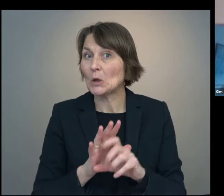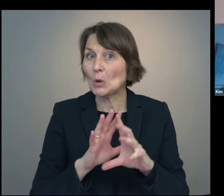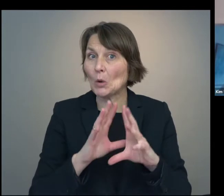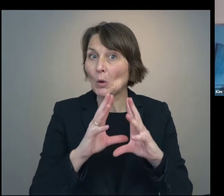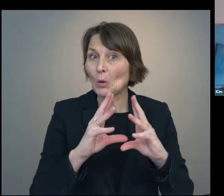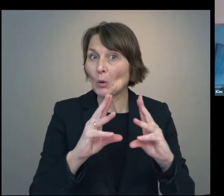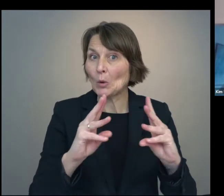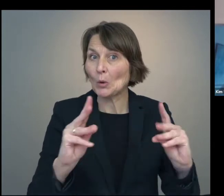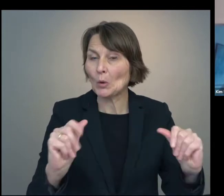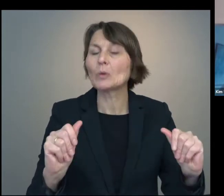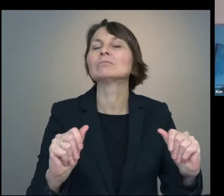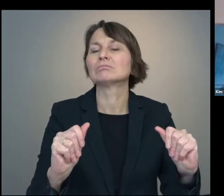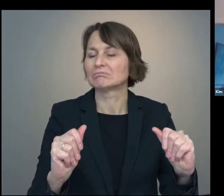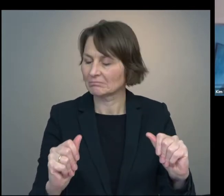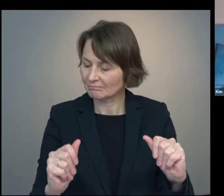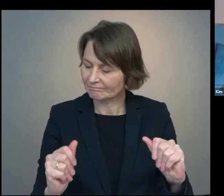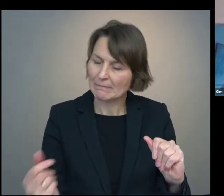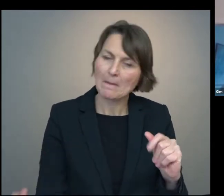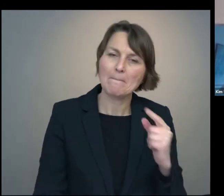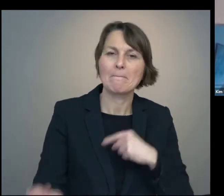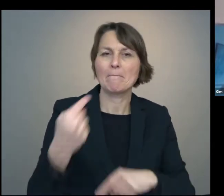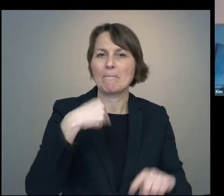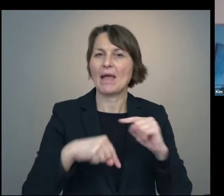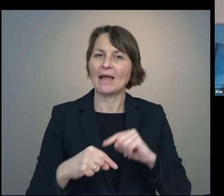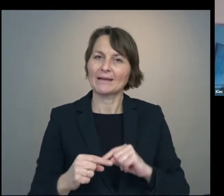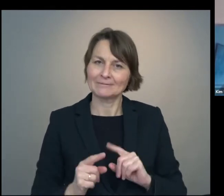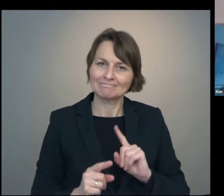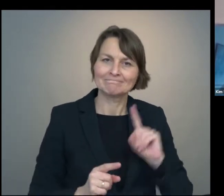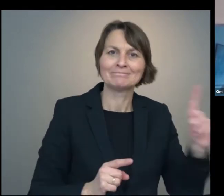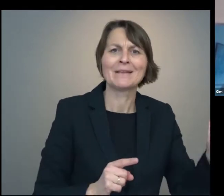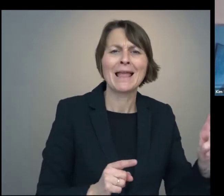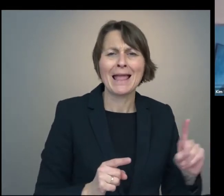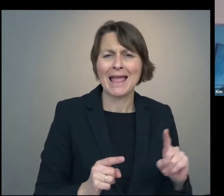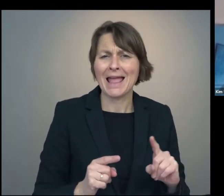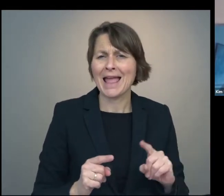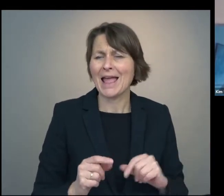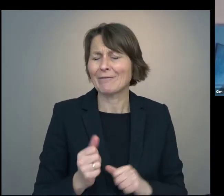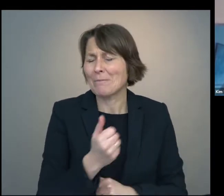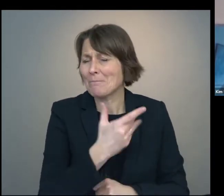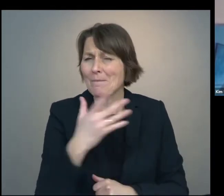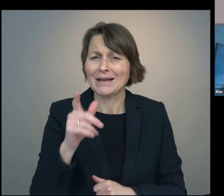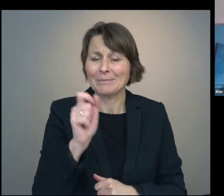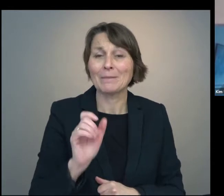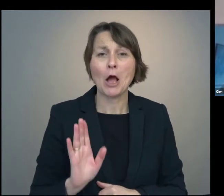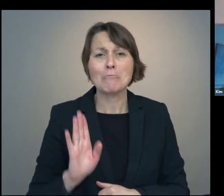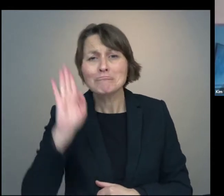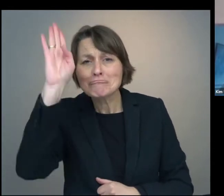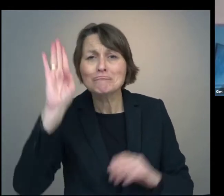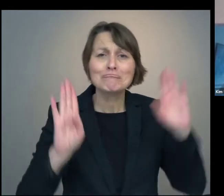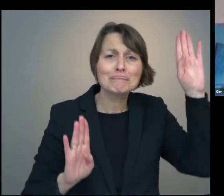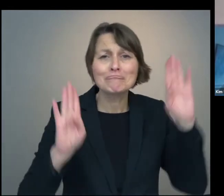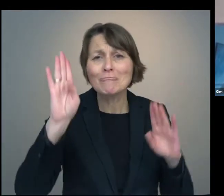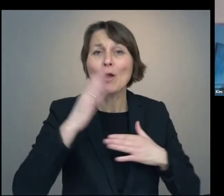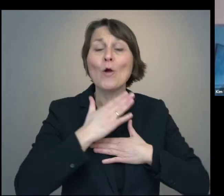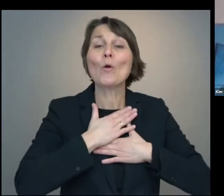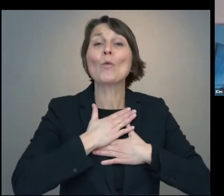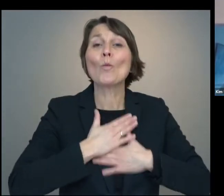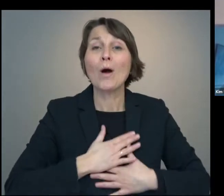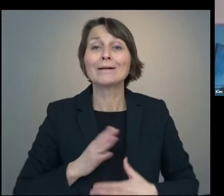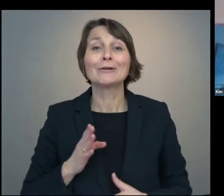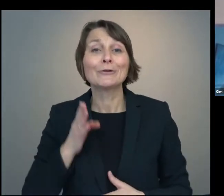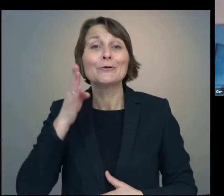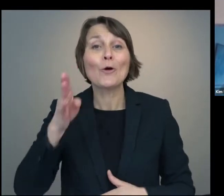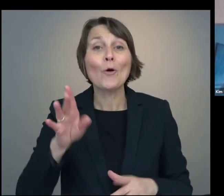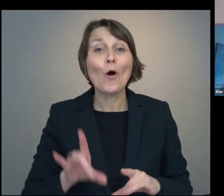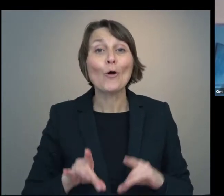will reinitiate that. And I have a long queue of people who would like to go to the Gold